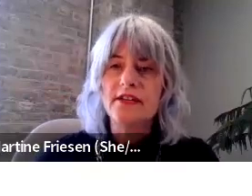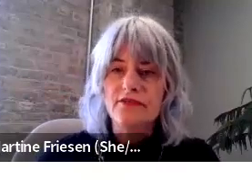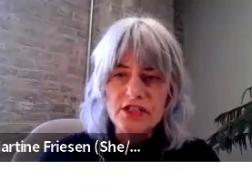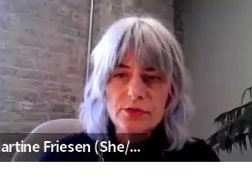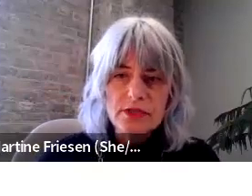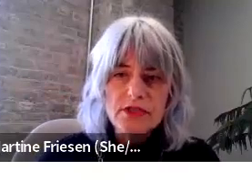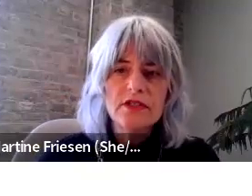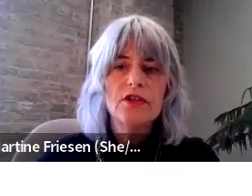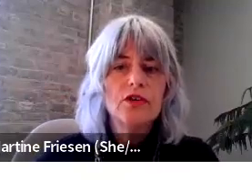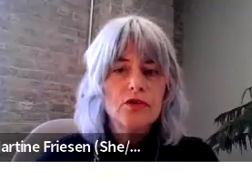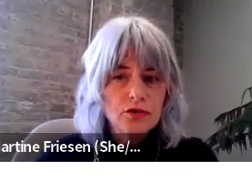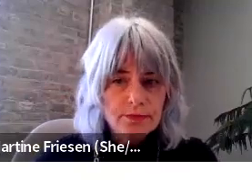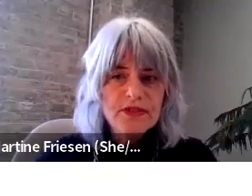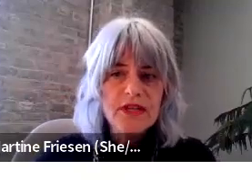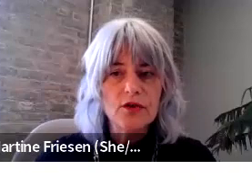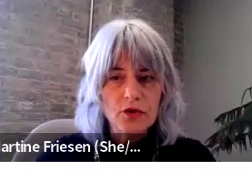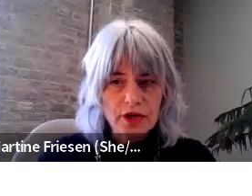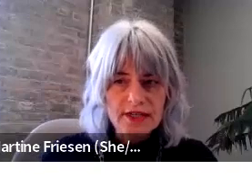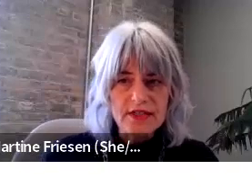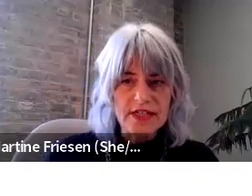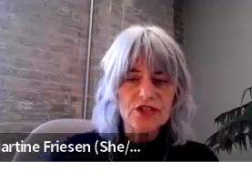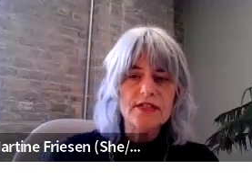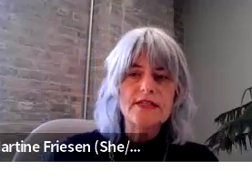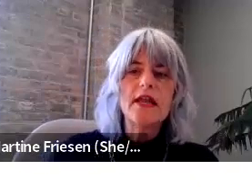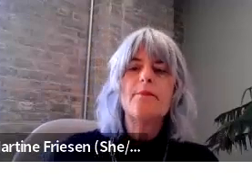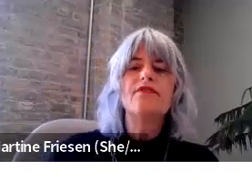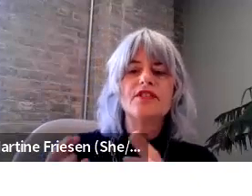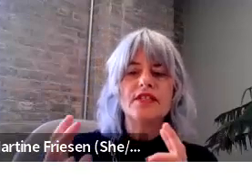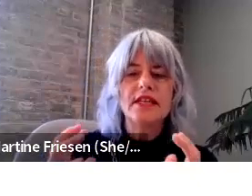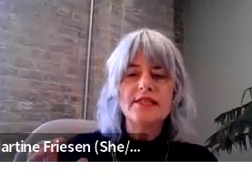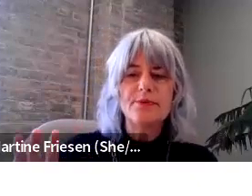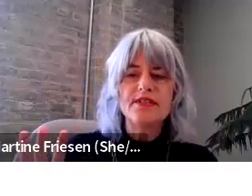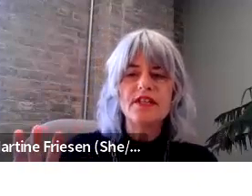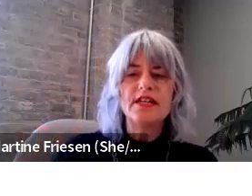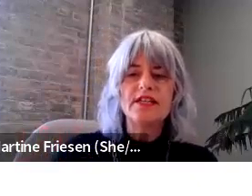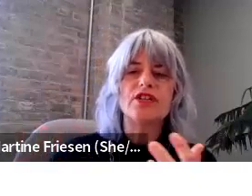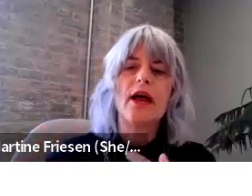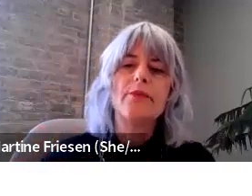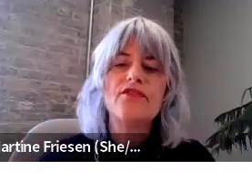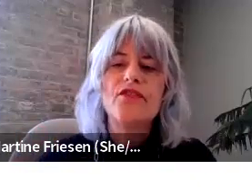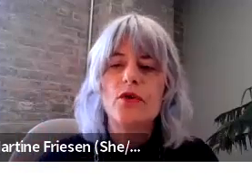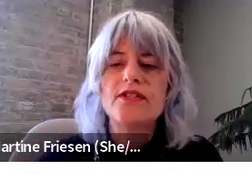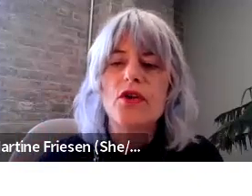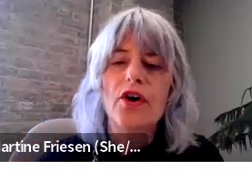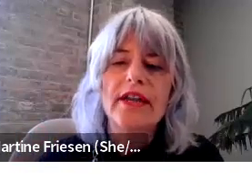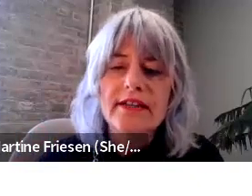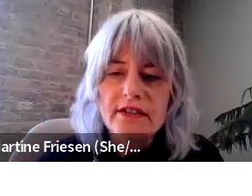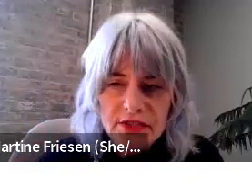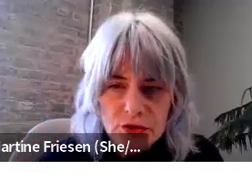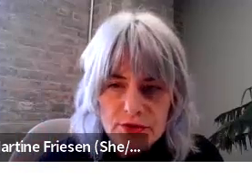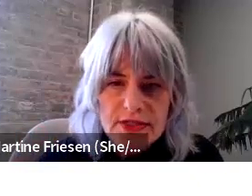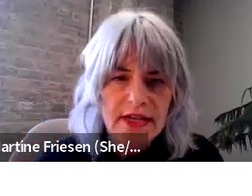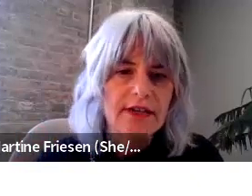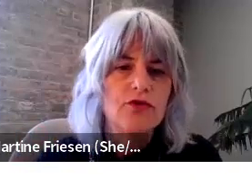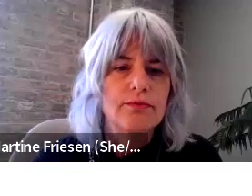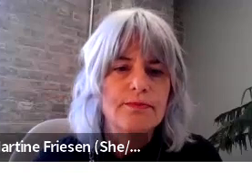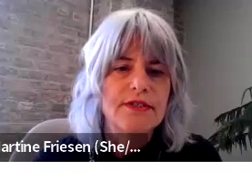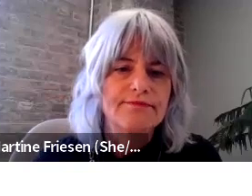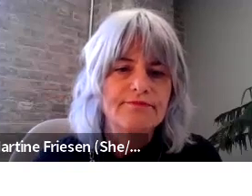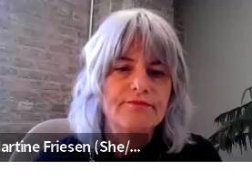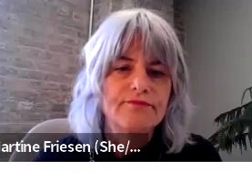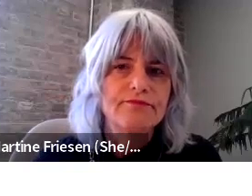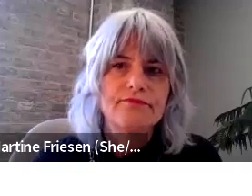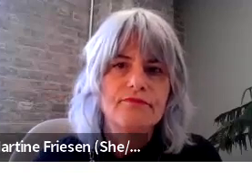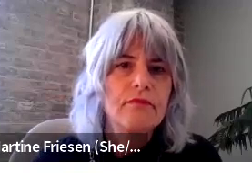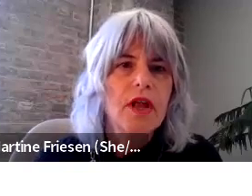funds individuals, groups, and organizations, but for today's presentation, I'm going to focus on individuals and